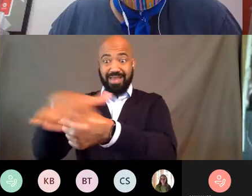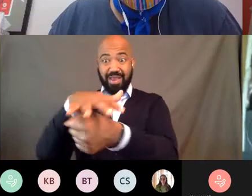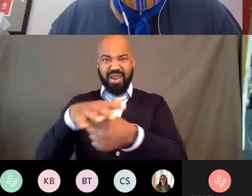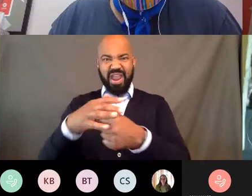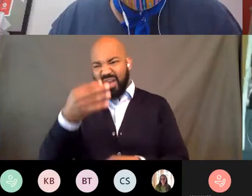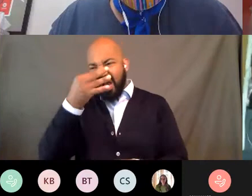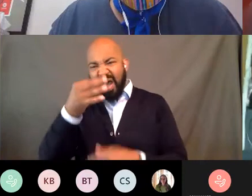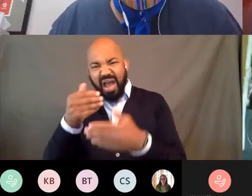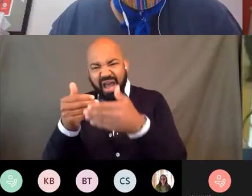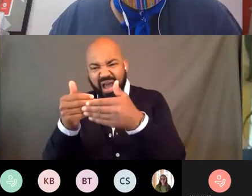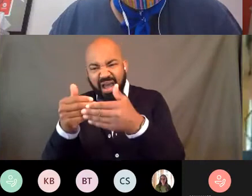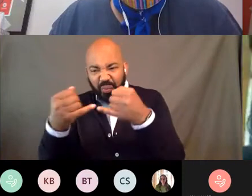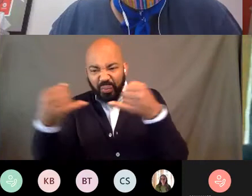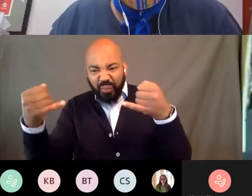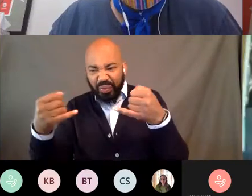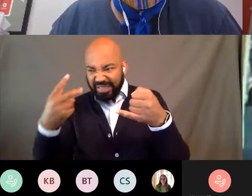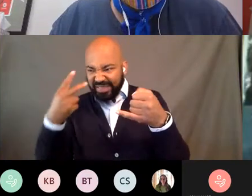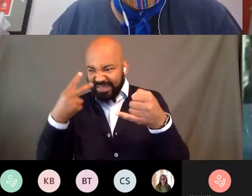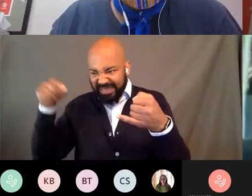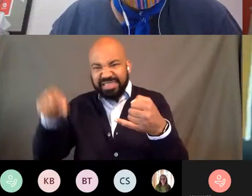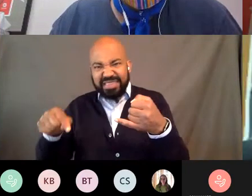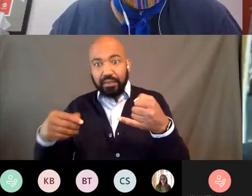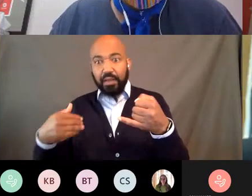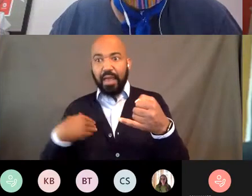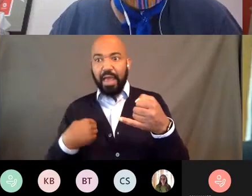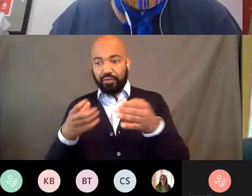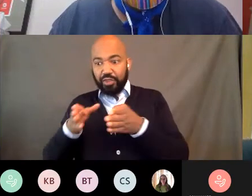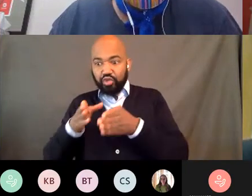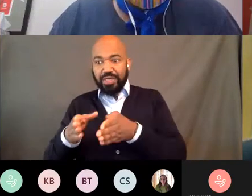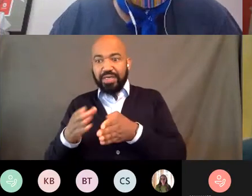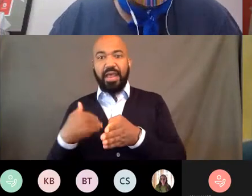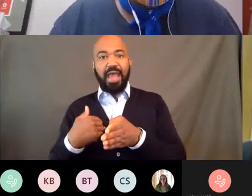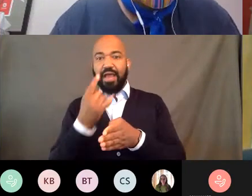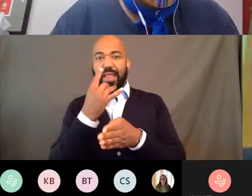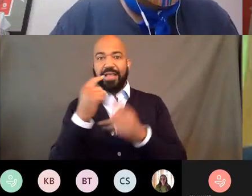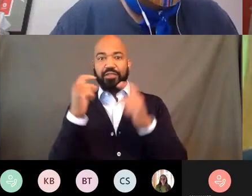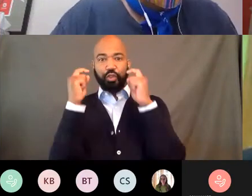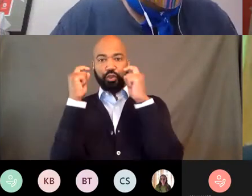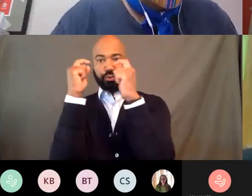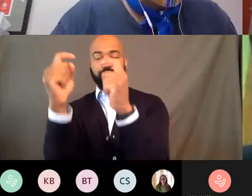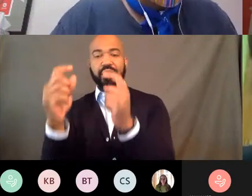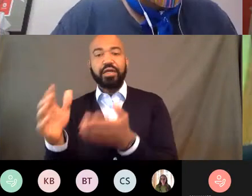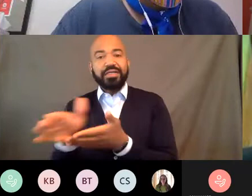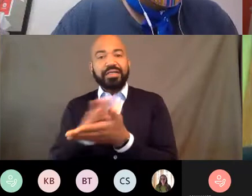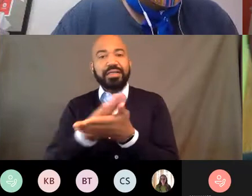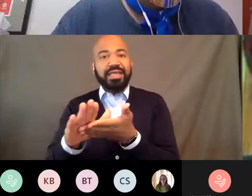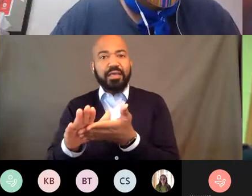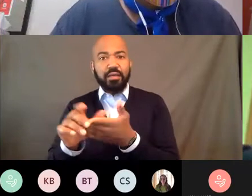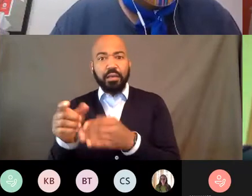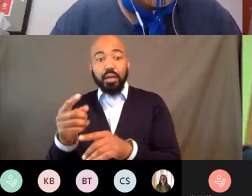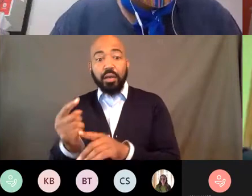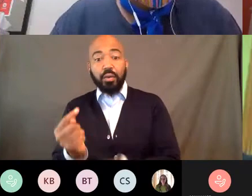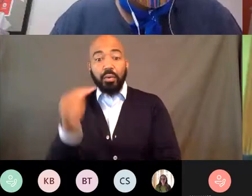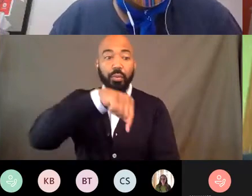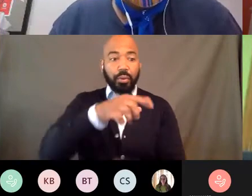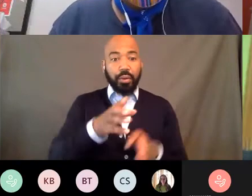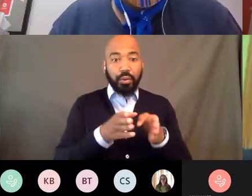one set of streets has streetlights and like the streets are clean, and the other like side of like